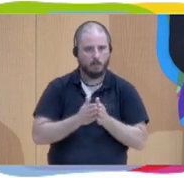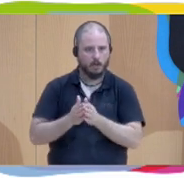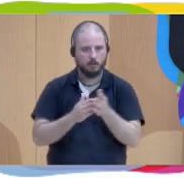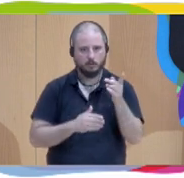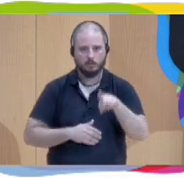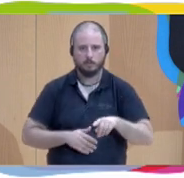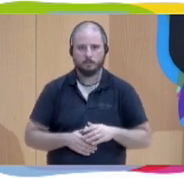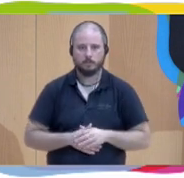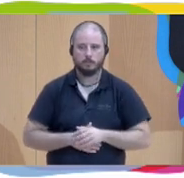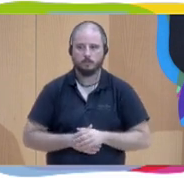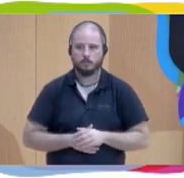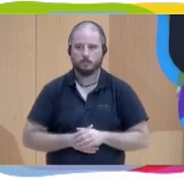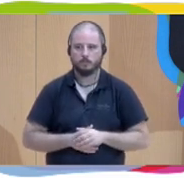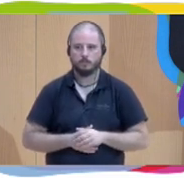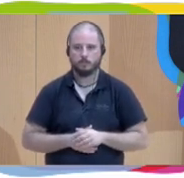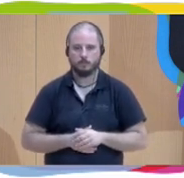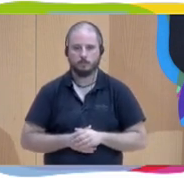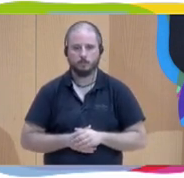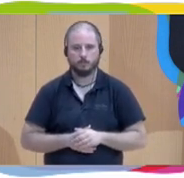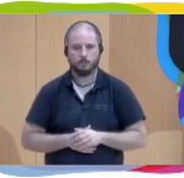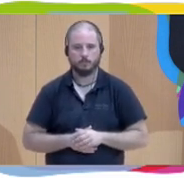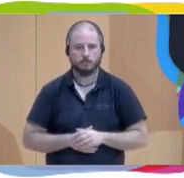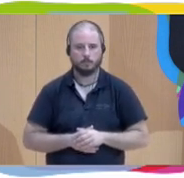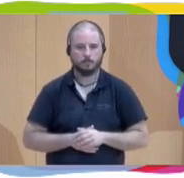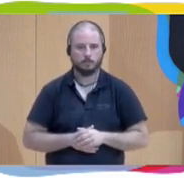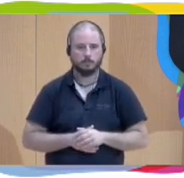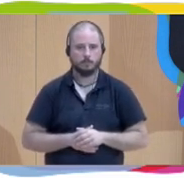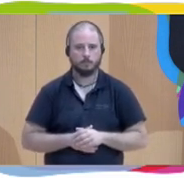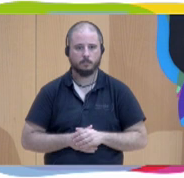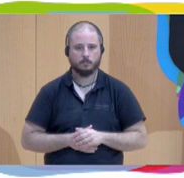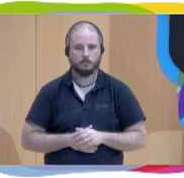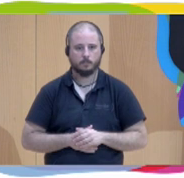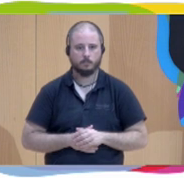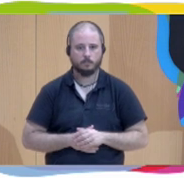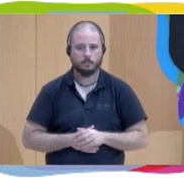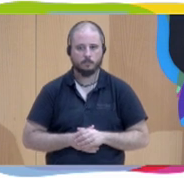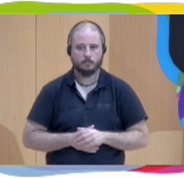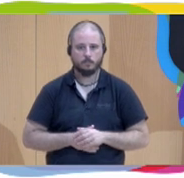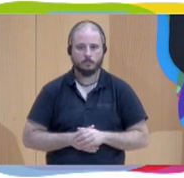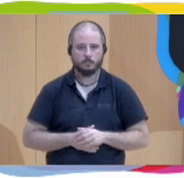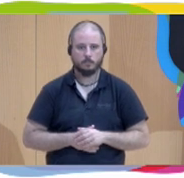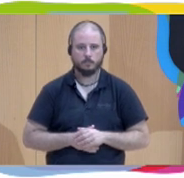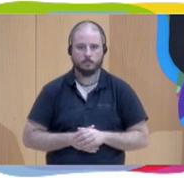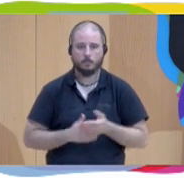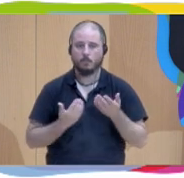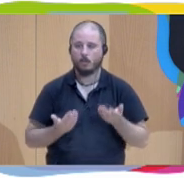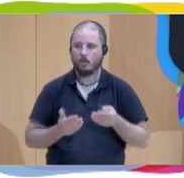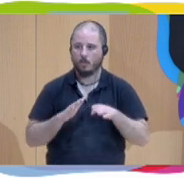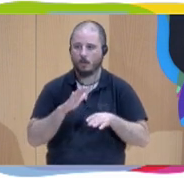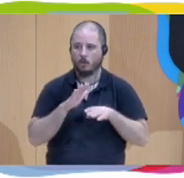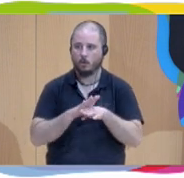developing and continuity is an ongoing process that arouses also from the materials.